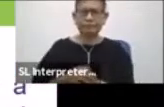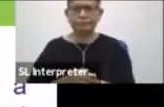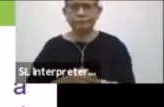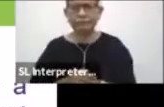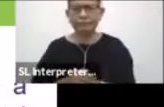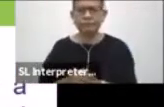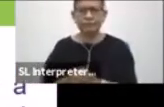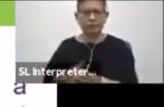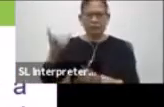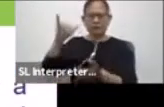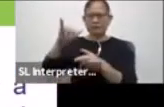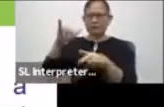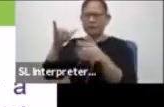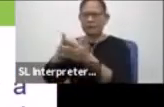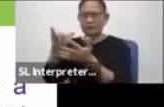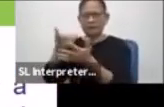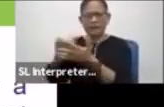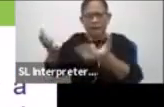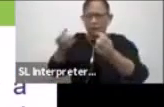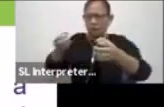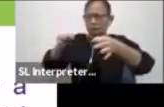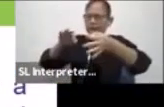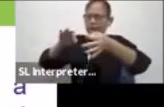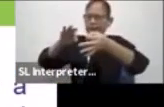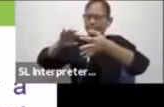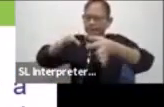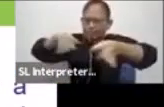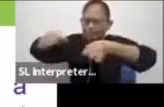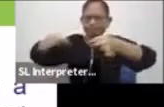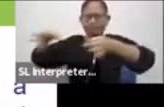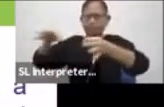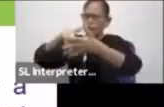With this, I would just like to define what is marital rape.